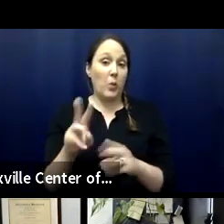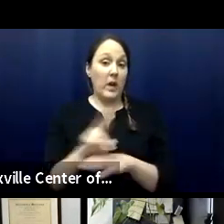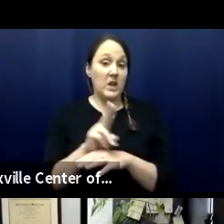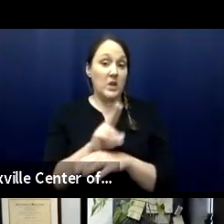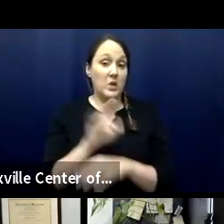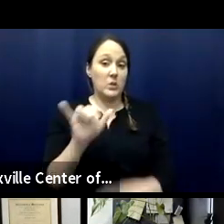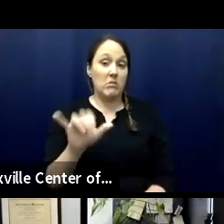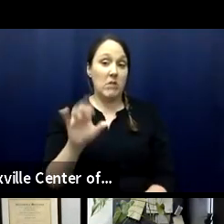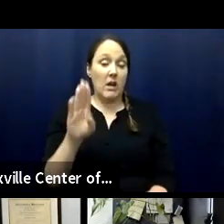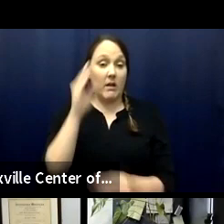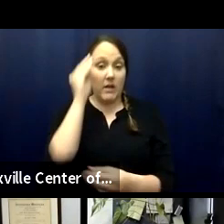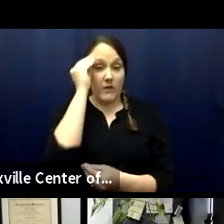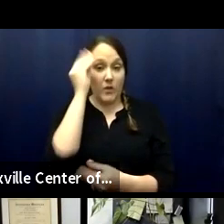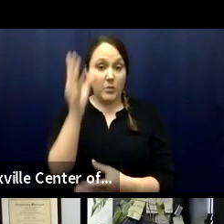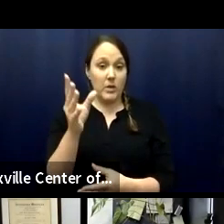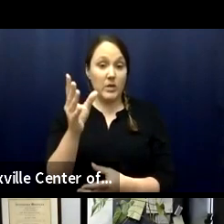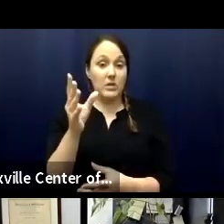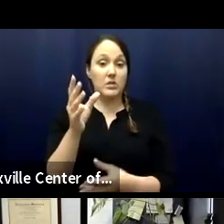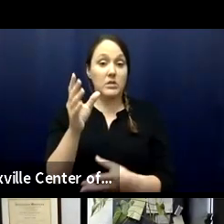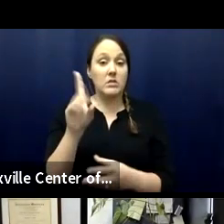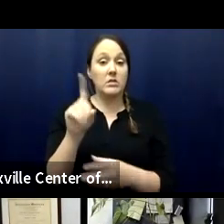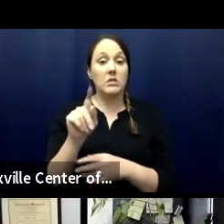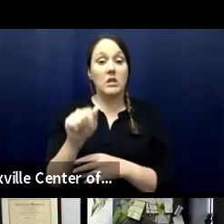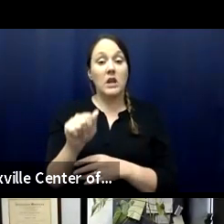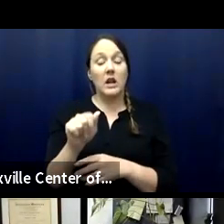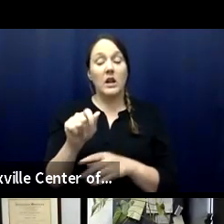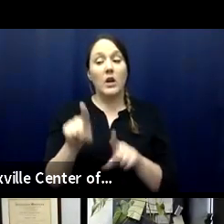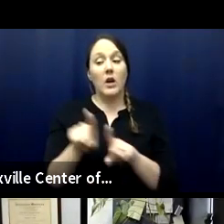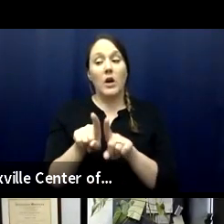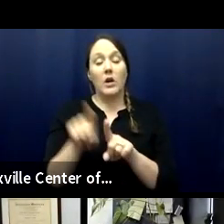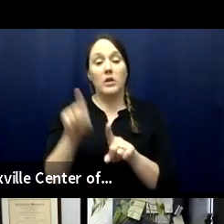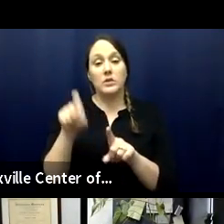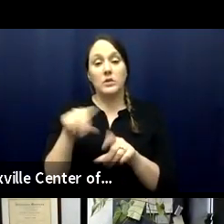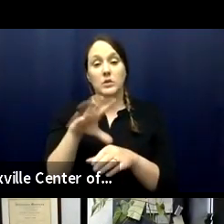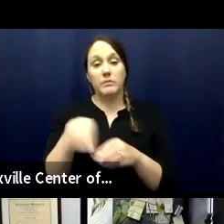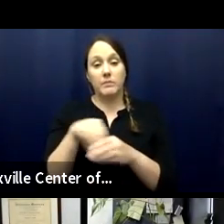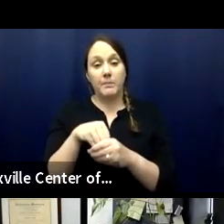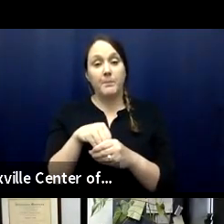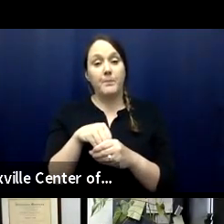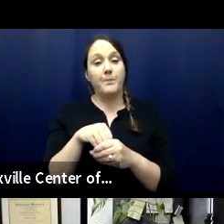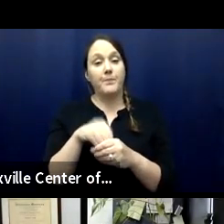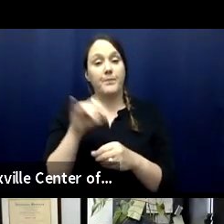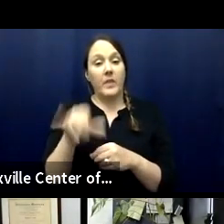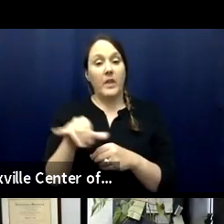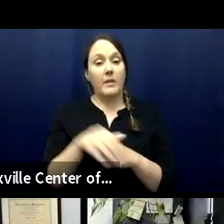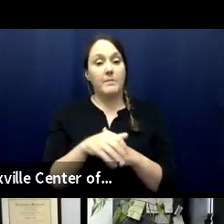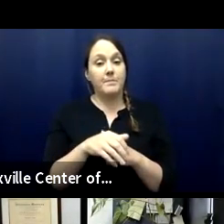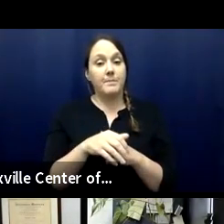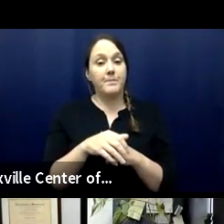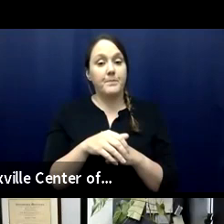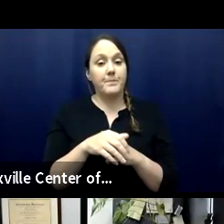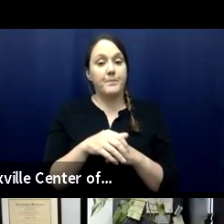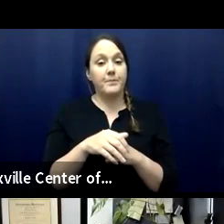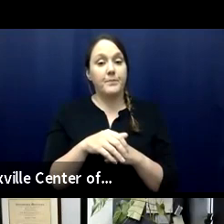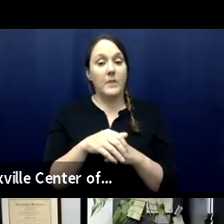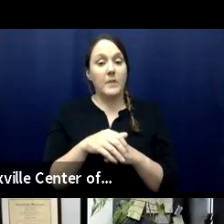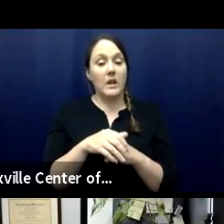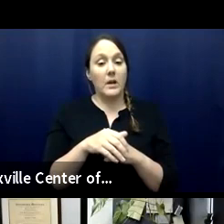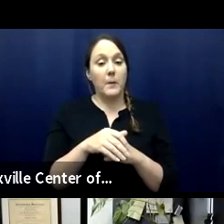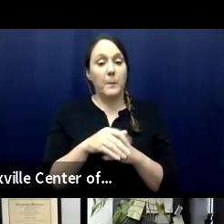benchmarks. An additional piece of data that I think we should probably, if we want to consider that, we throw in there would